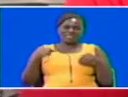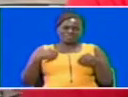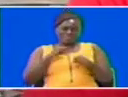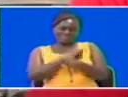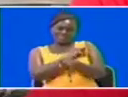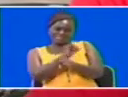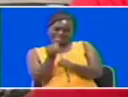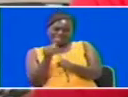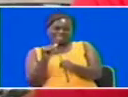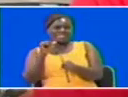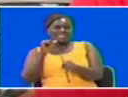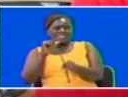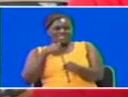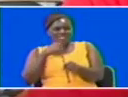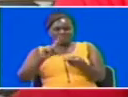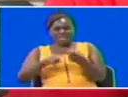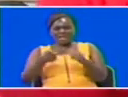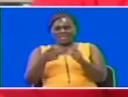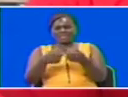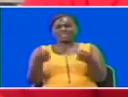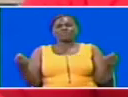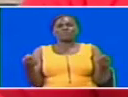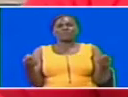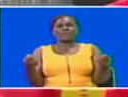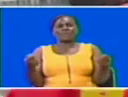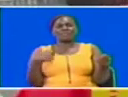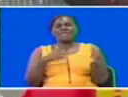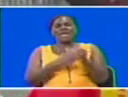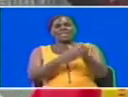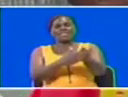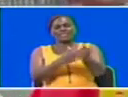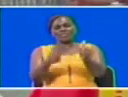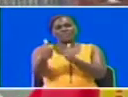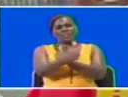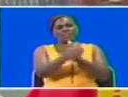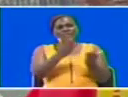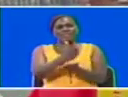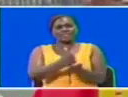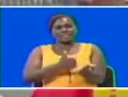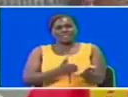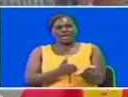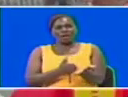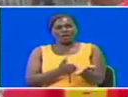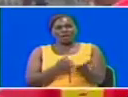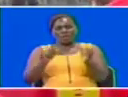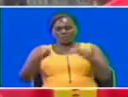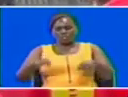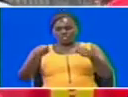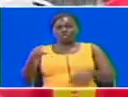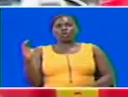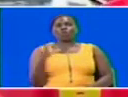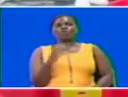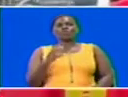newspaper, and we want to make sure that it succeeds. That's why I'm leading from the front. Some of the potential consumers are